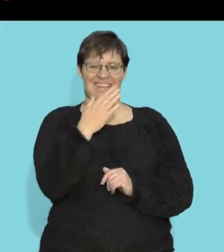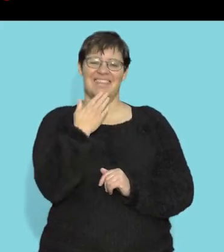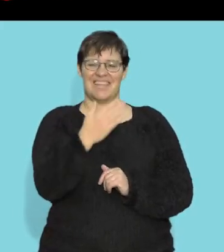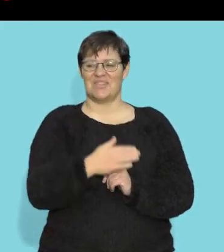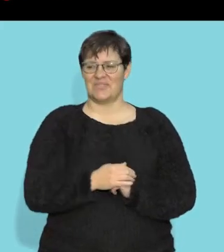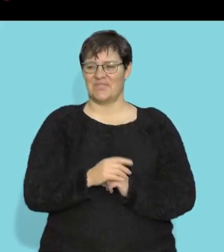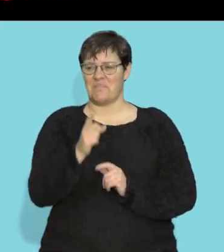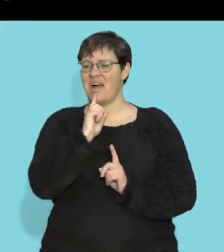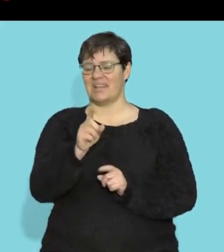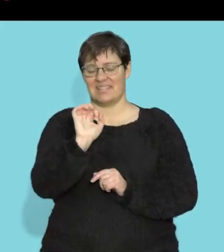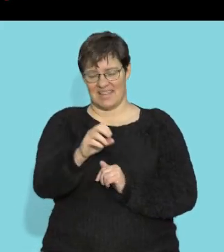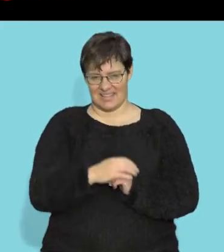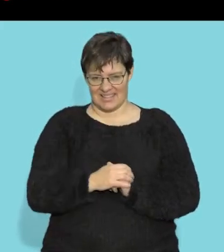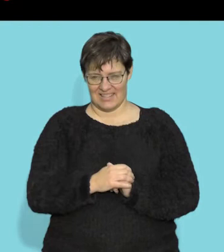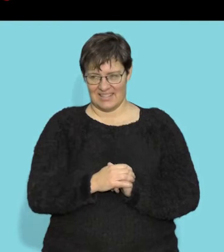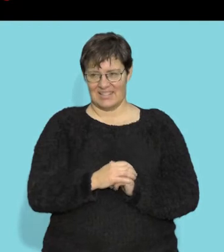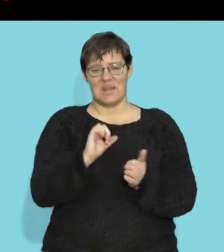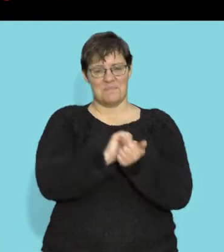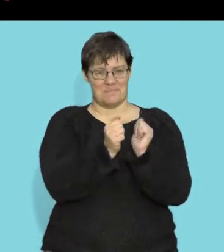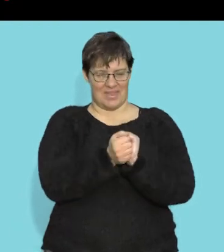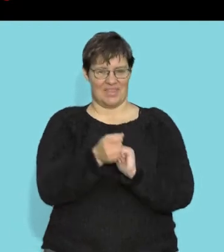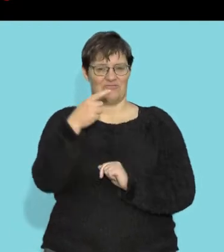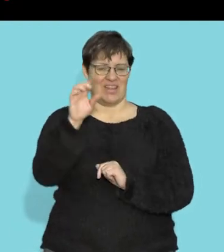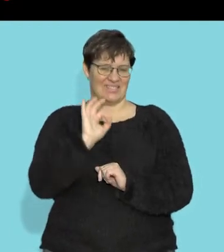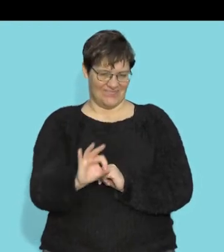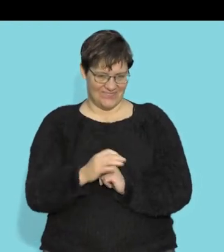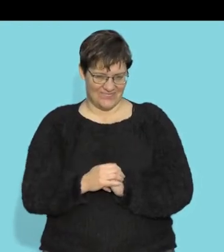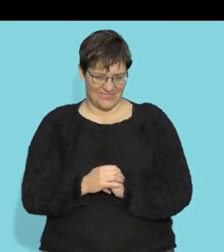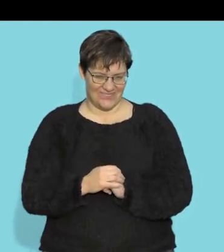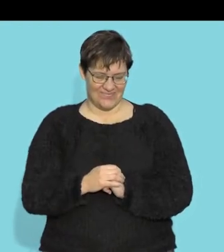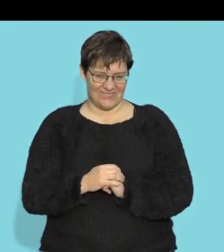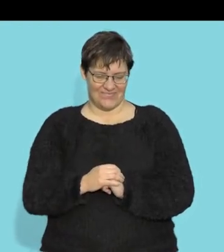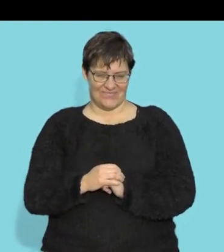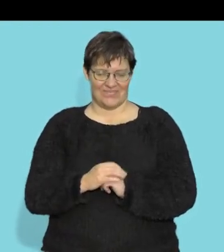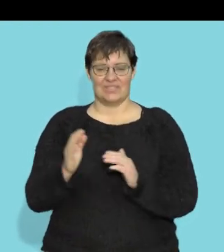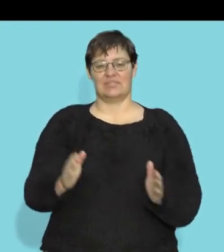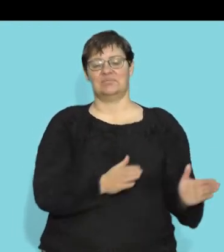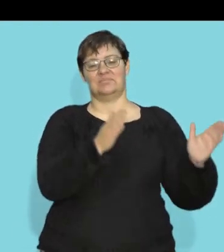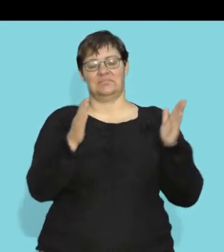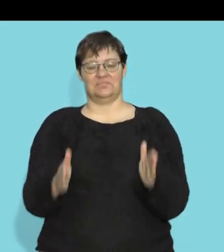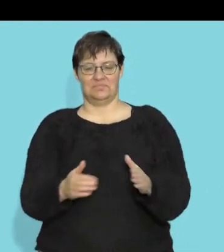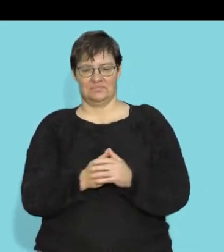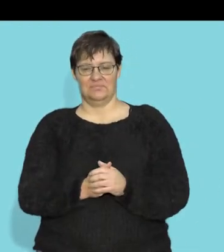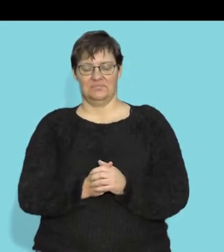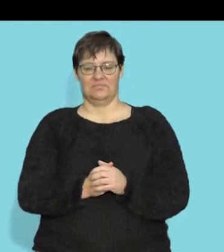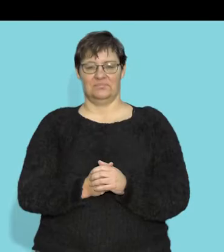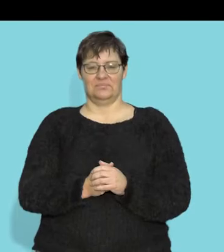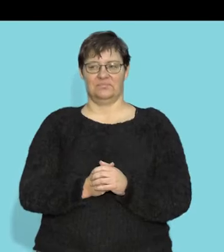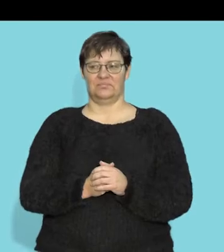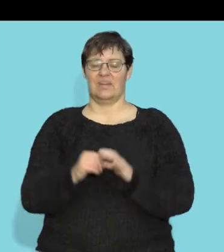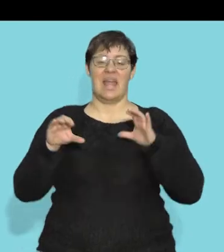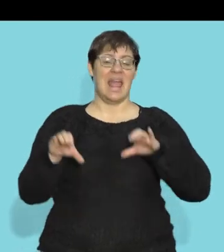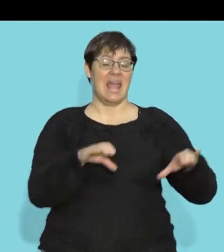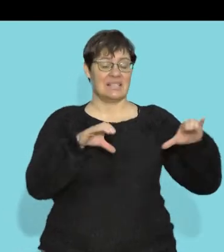thank heavens, that is my answer. And my maths is not so bad. Right, the next question, after a few minutes